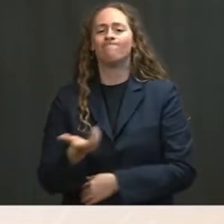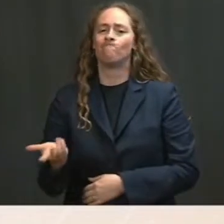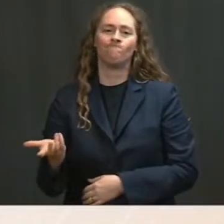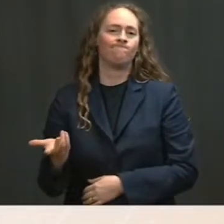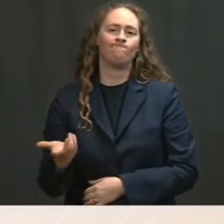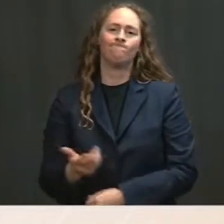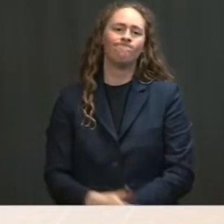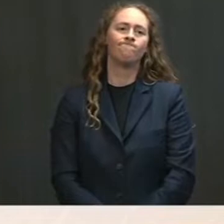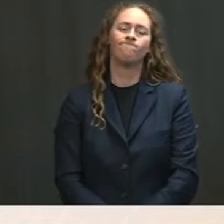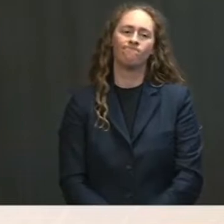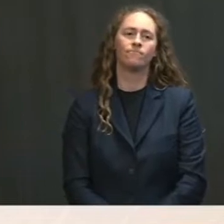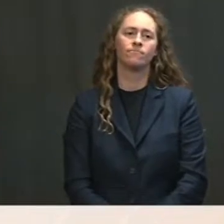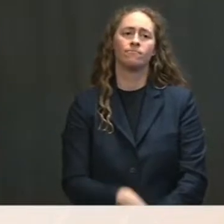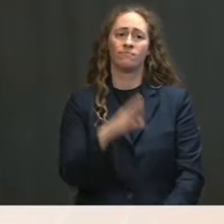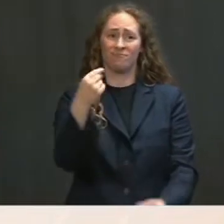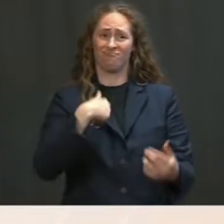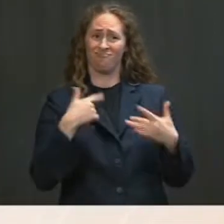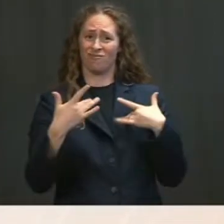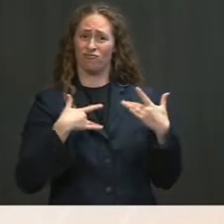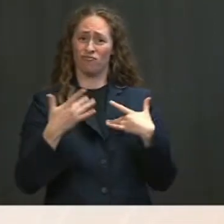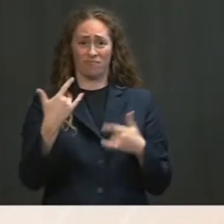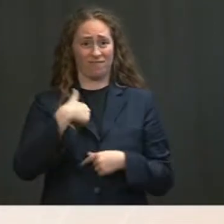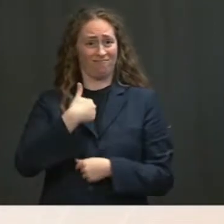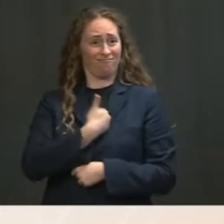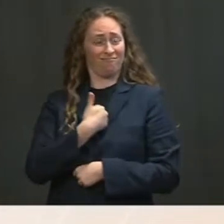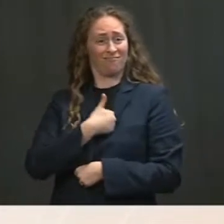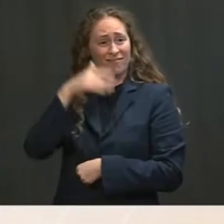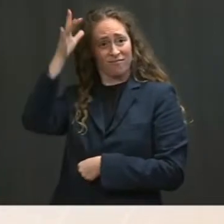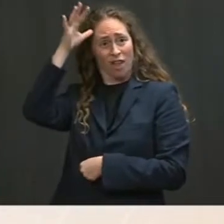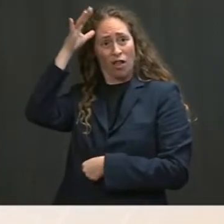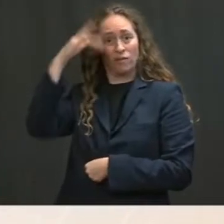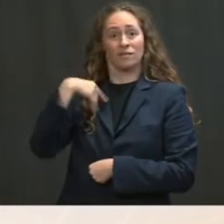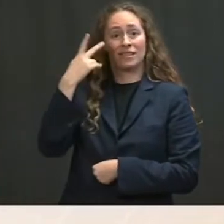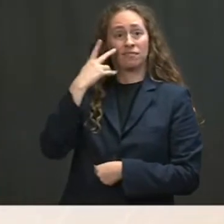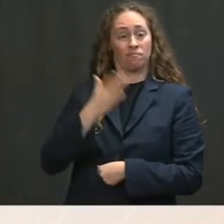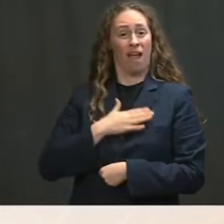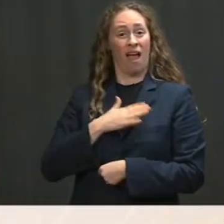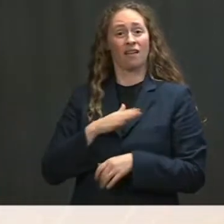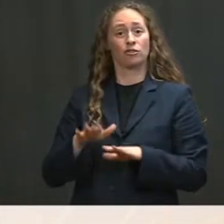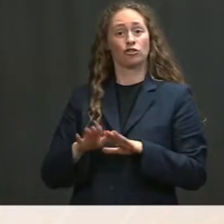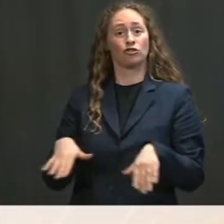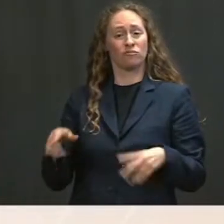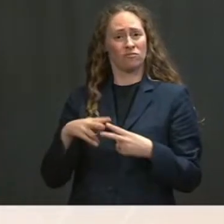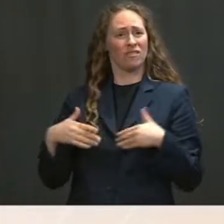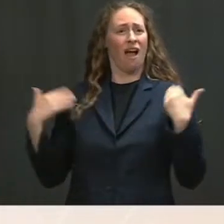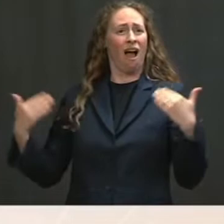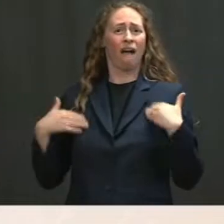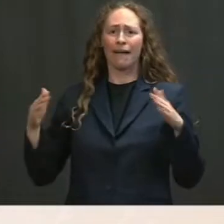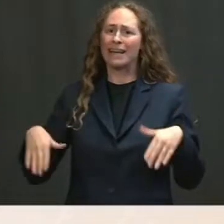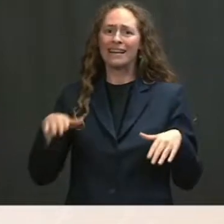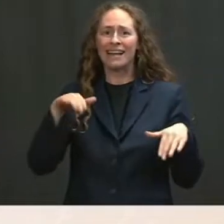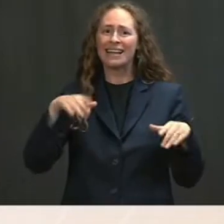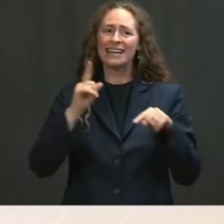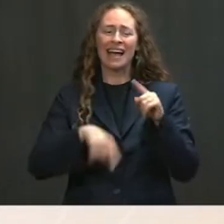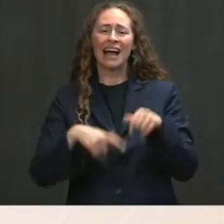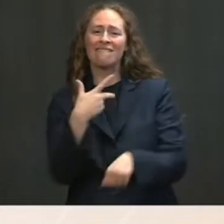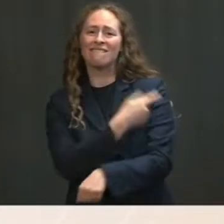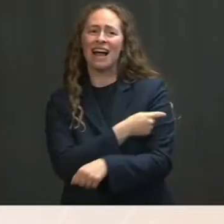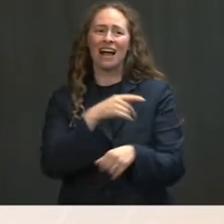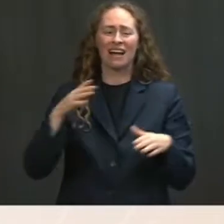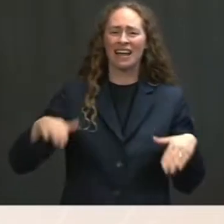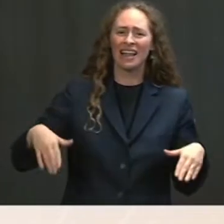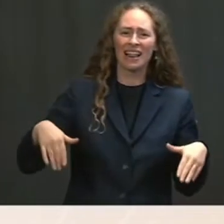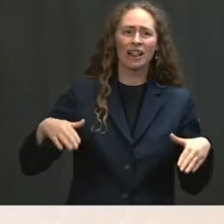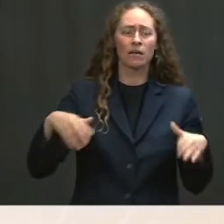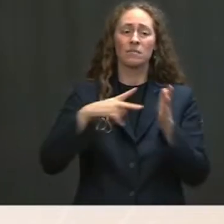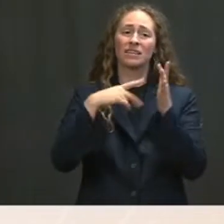father of 2 young children who aren't yet eligible for the vaccine. but I know that our kids are depending on all of us to get